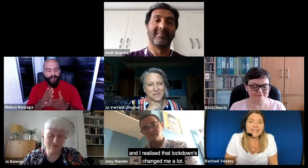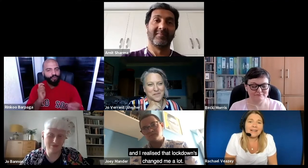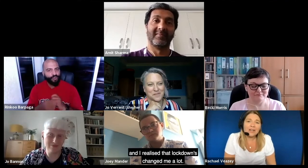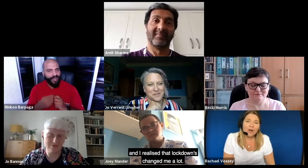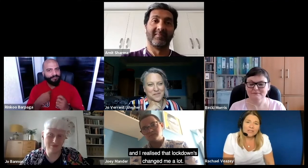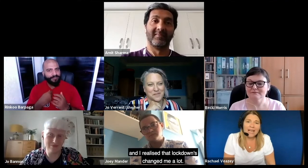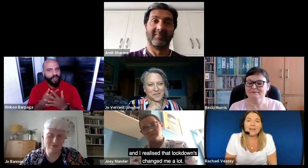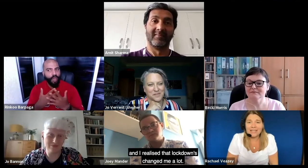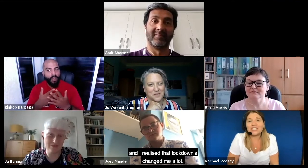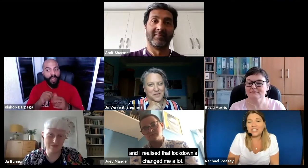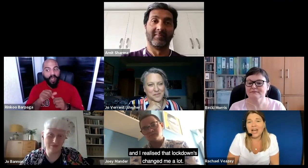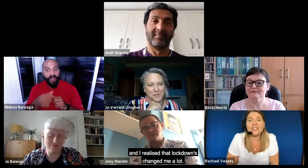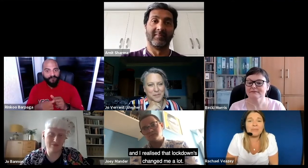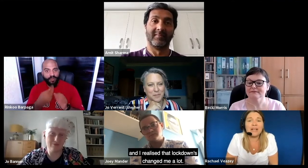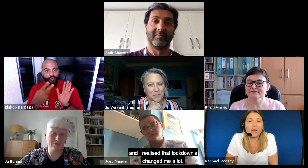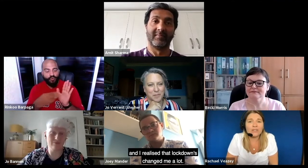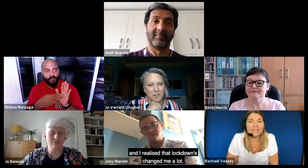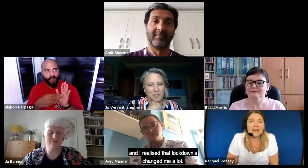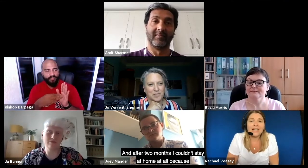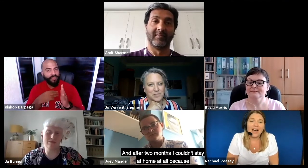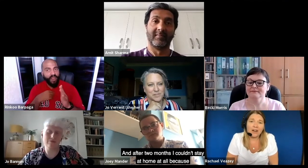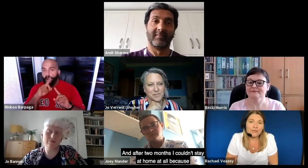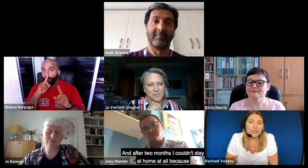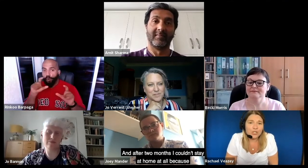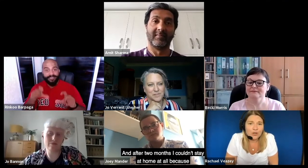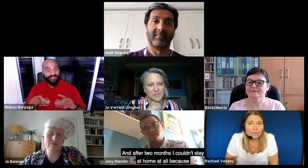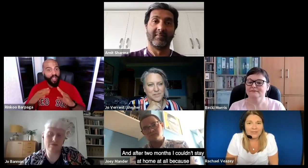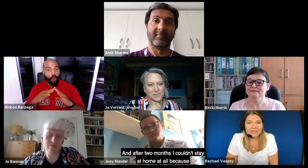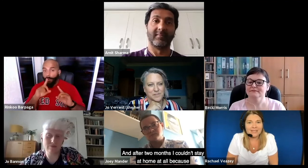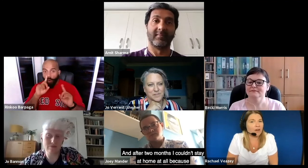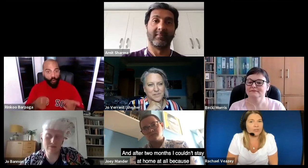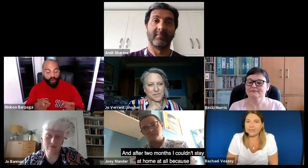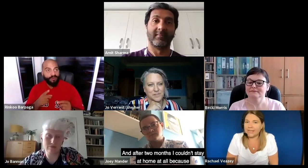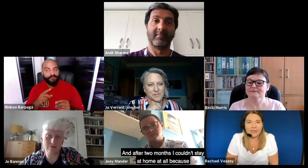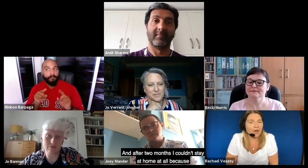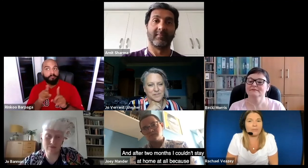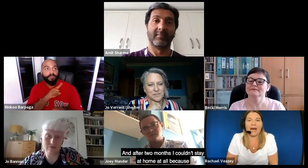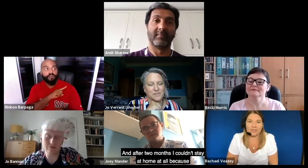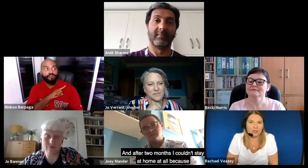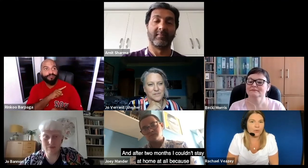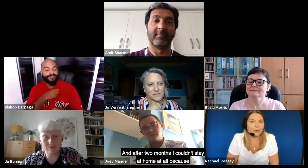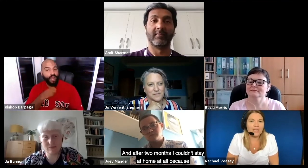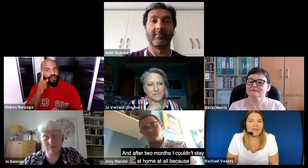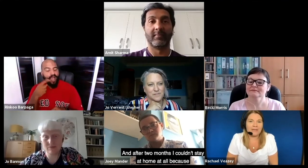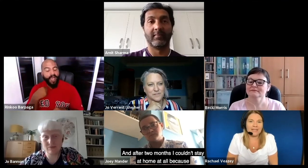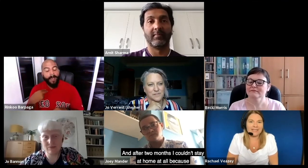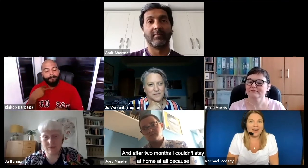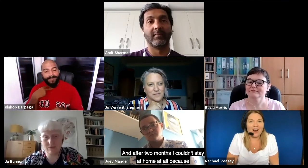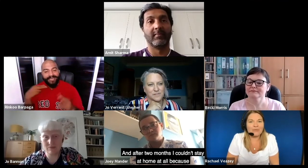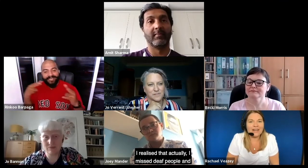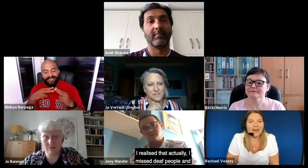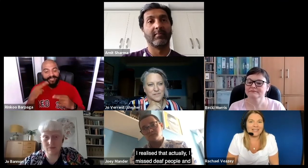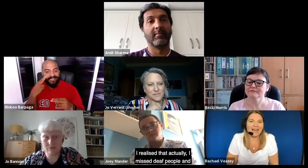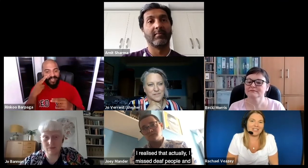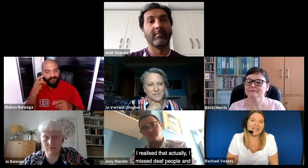realized lockdown has actually changed me a lot. And after 2 months, I couldn't stay in the home at all because